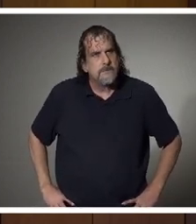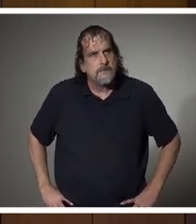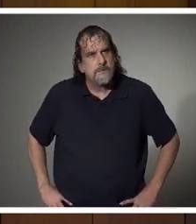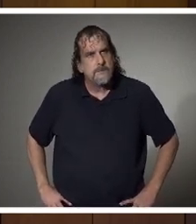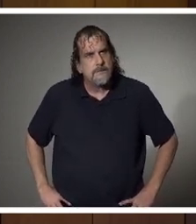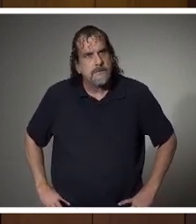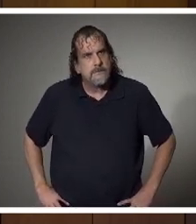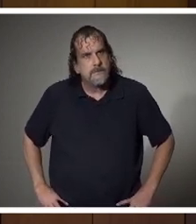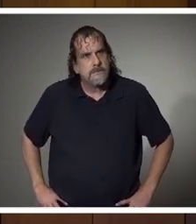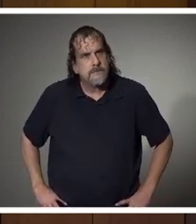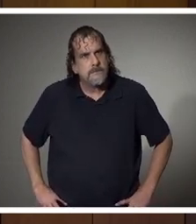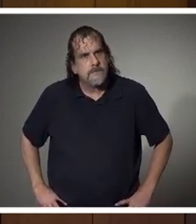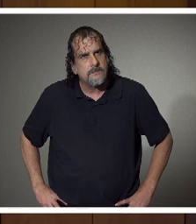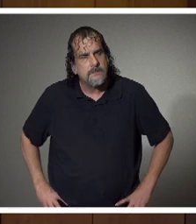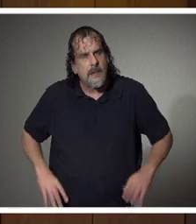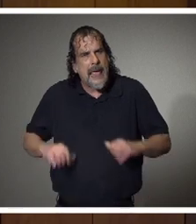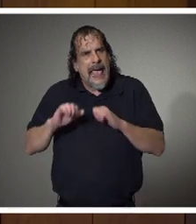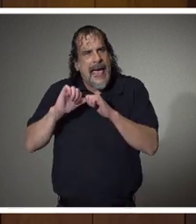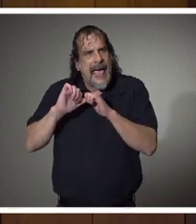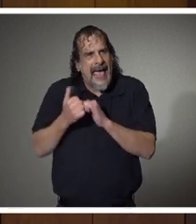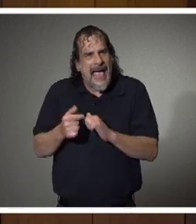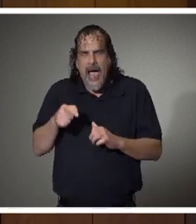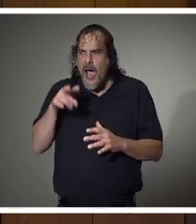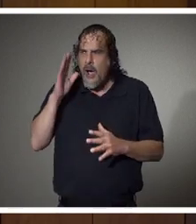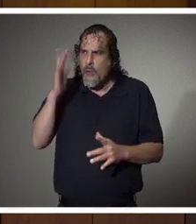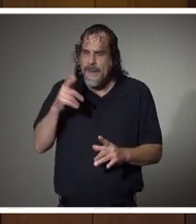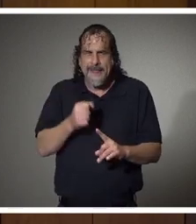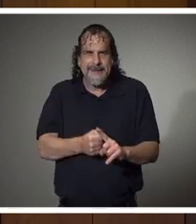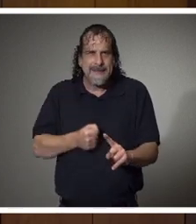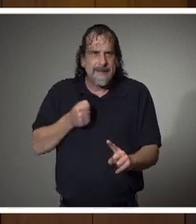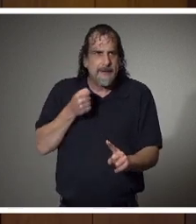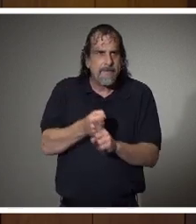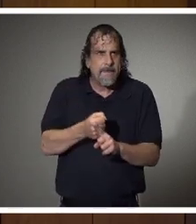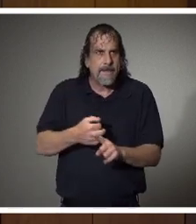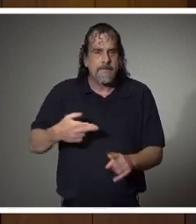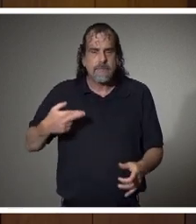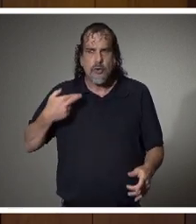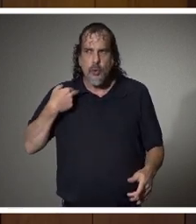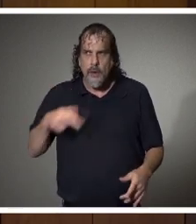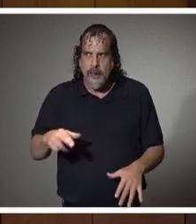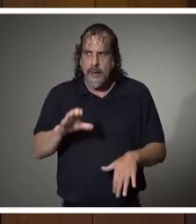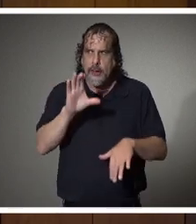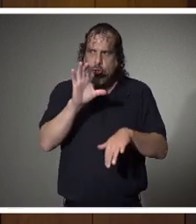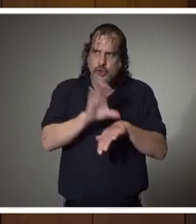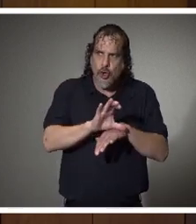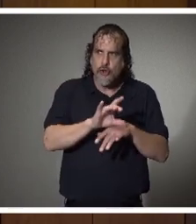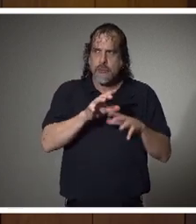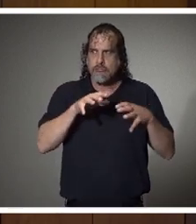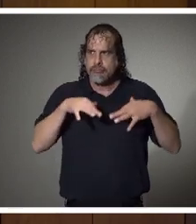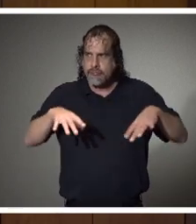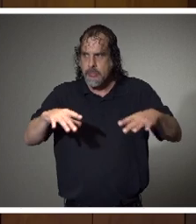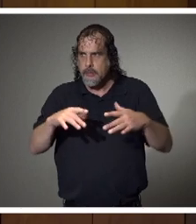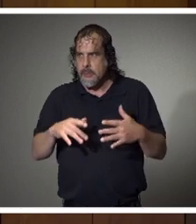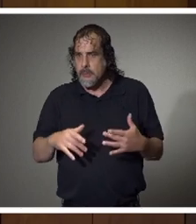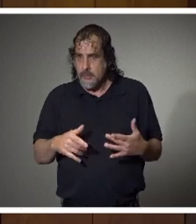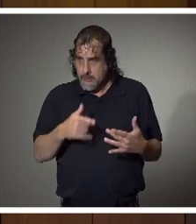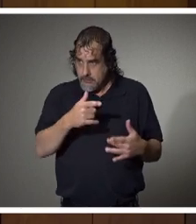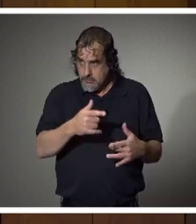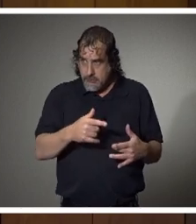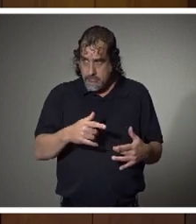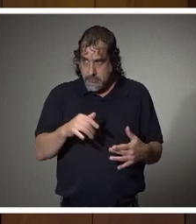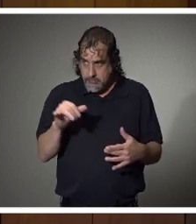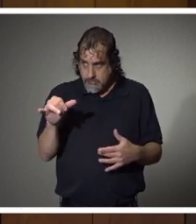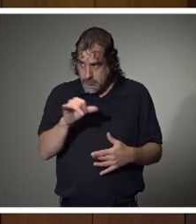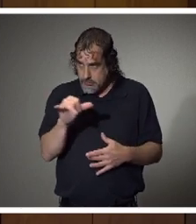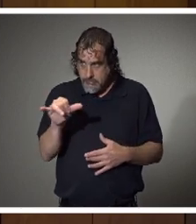Sarah? Hey, Governor. How is this going to impact religious organizations and gatherings and churches? Are they going to still be